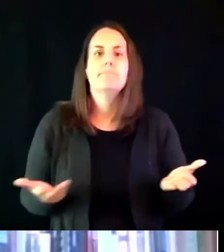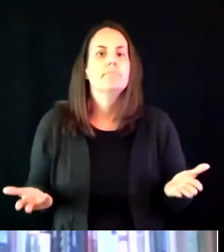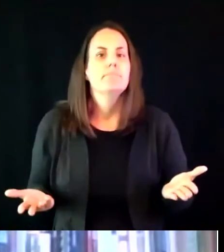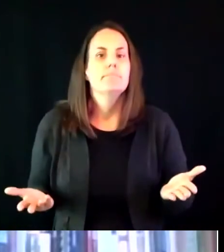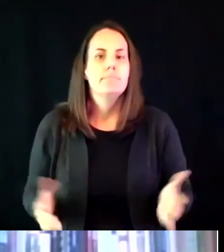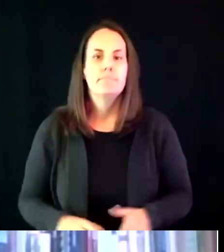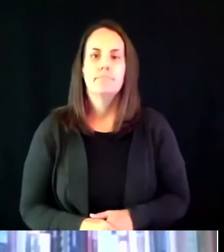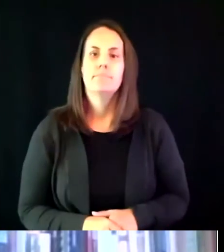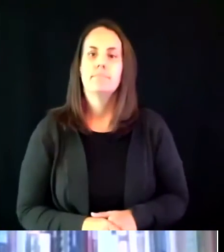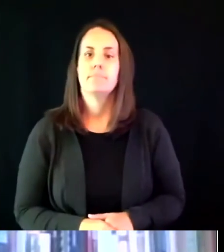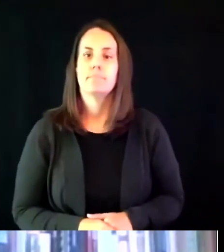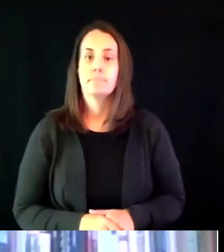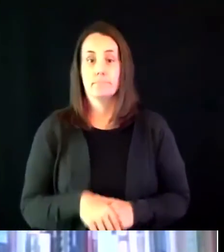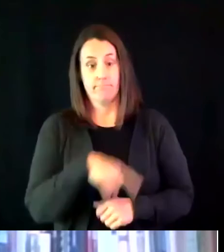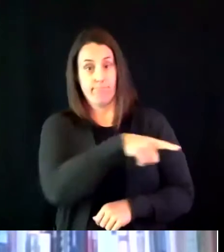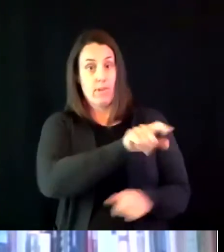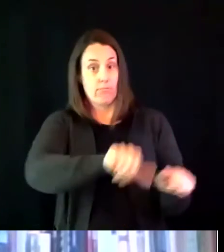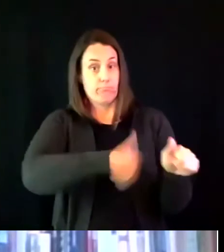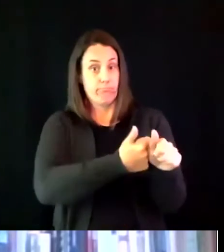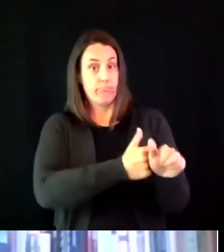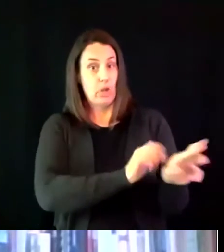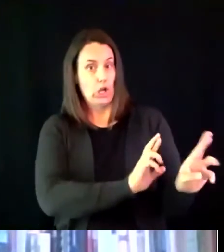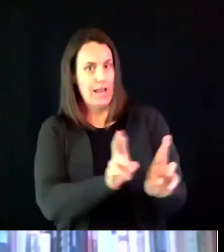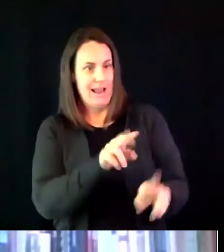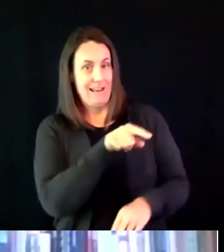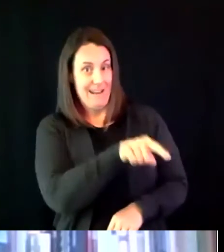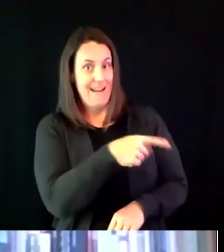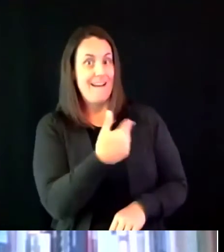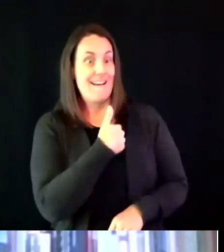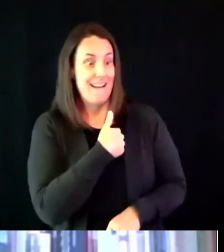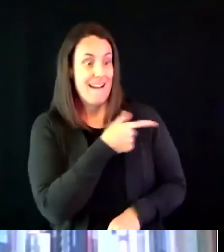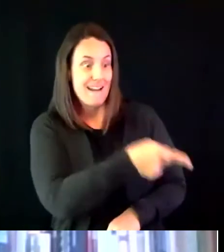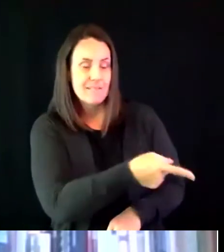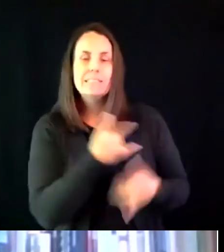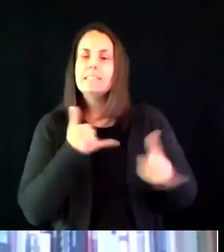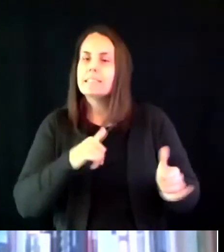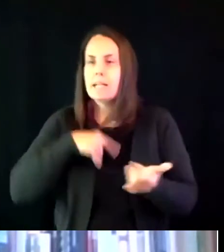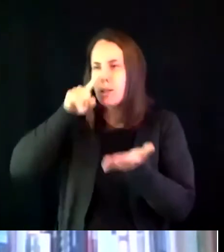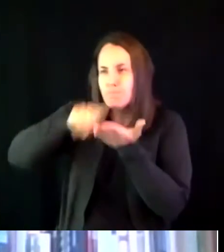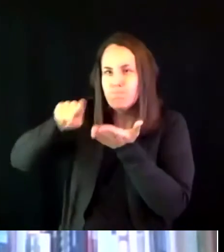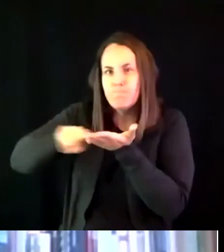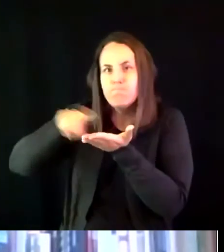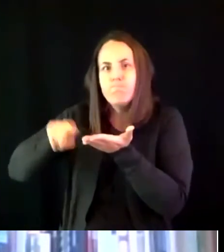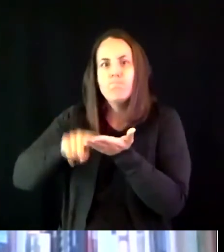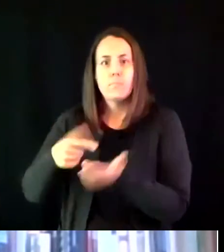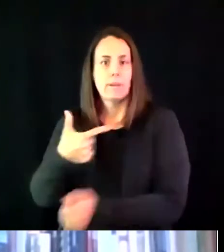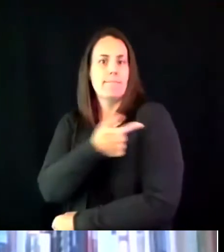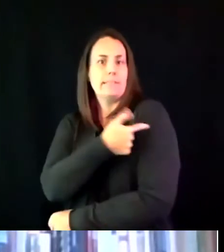I think at a point in time where we can begin vaccination and